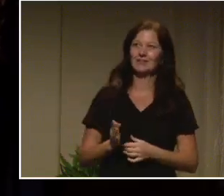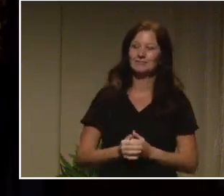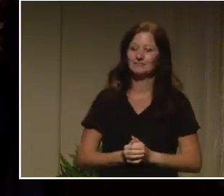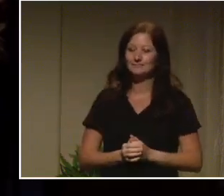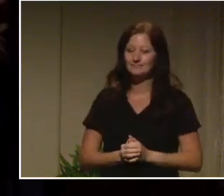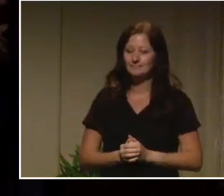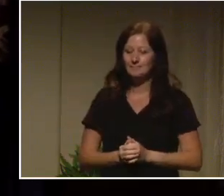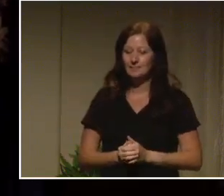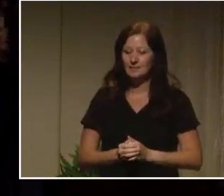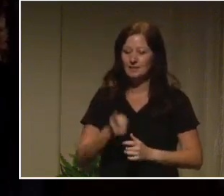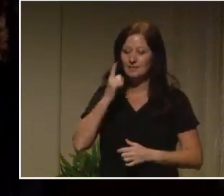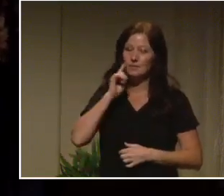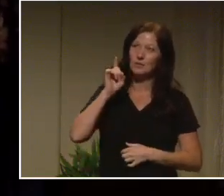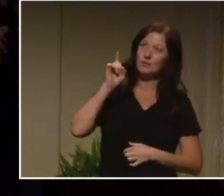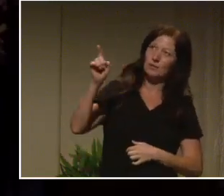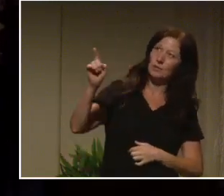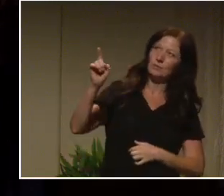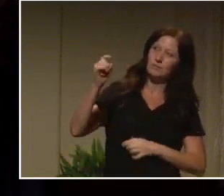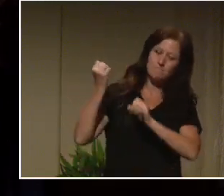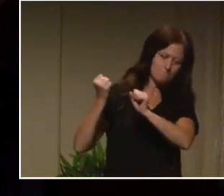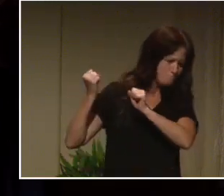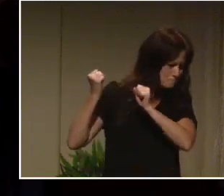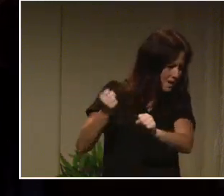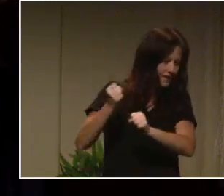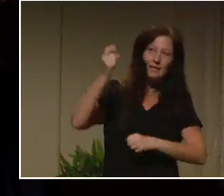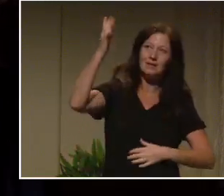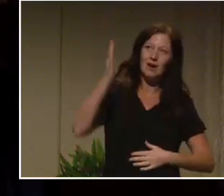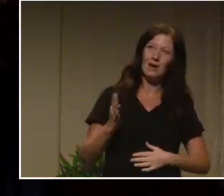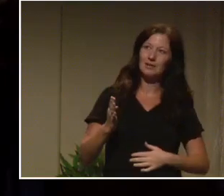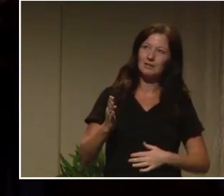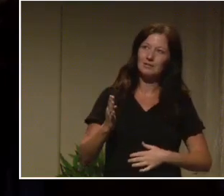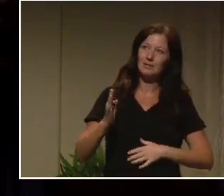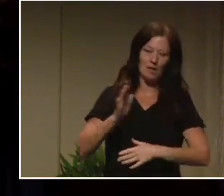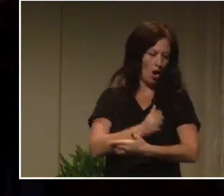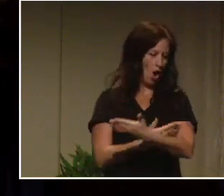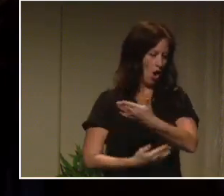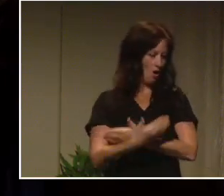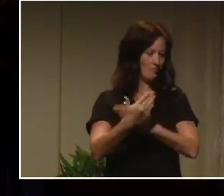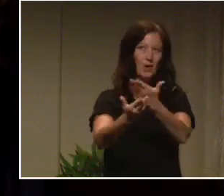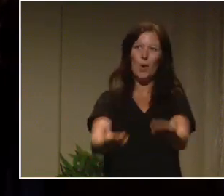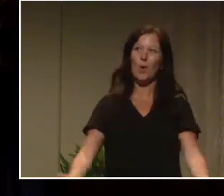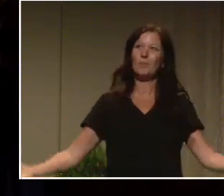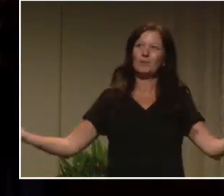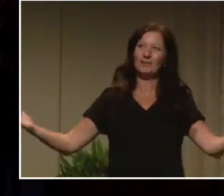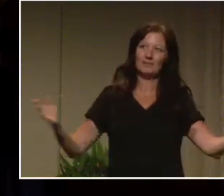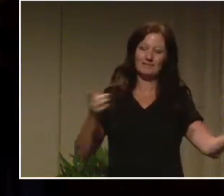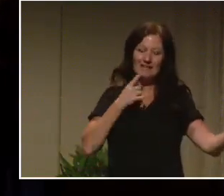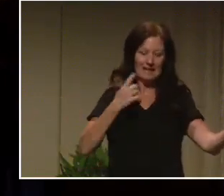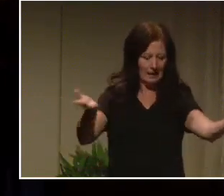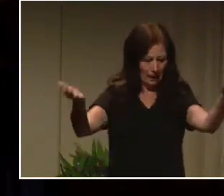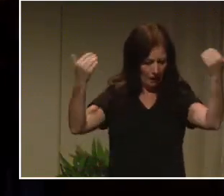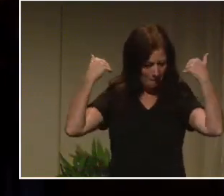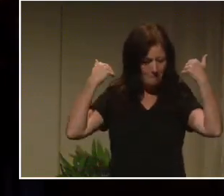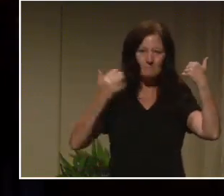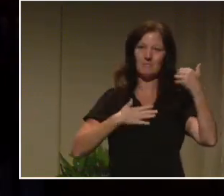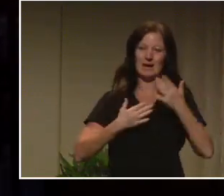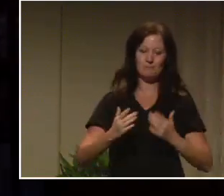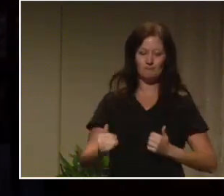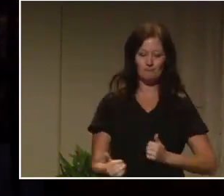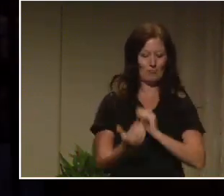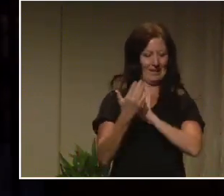that you, the mighty God of the universe, are opening your arms and saying, "Come into my presence, worship